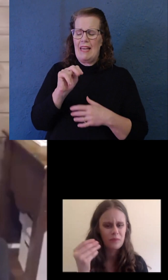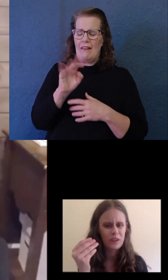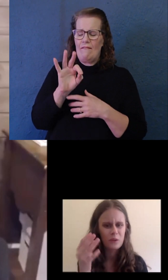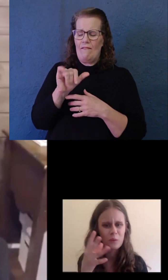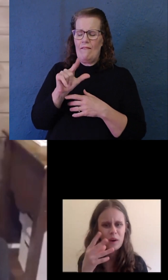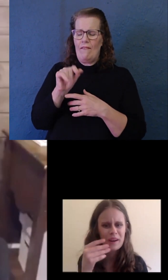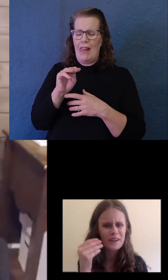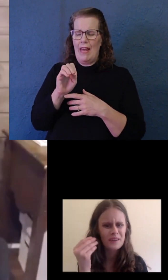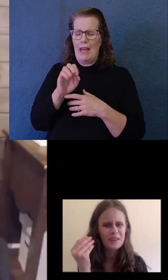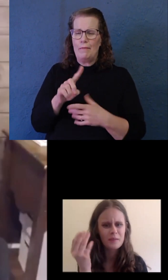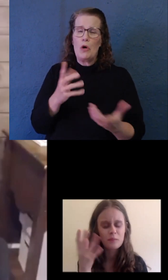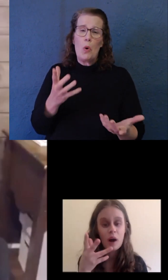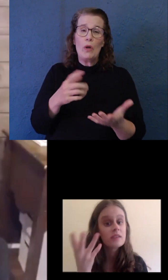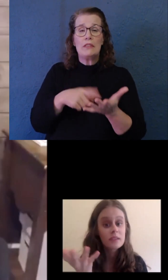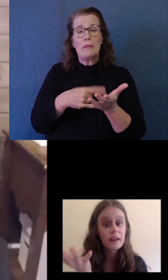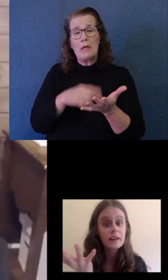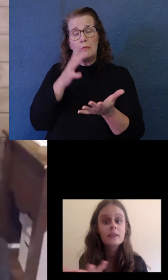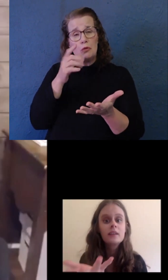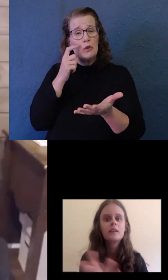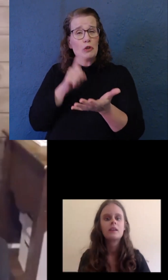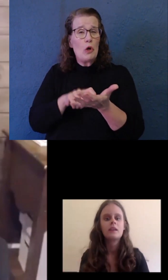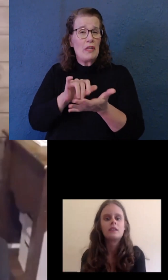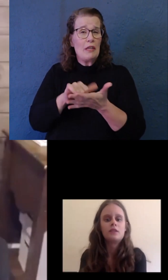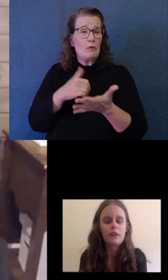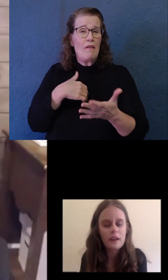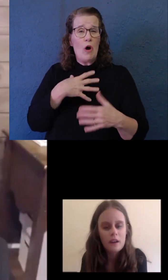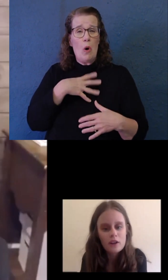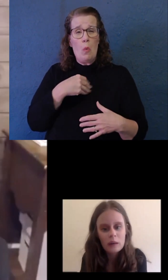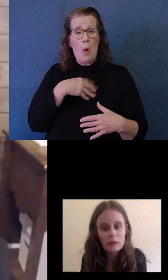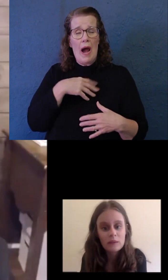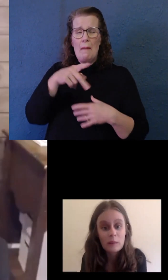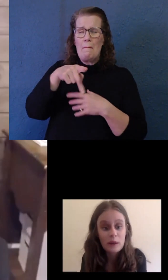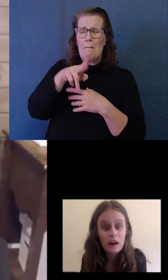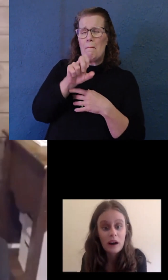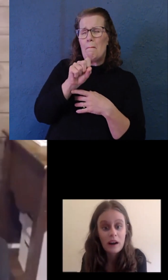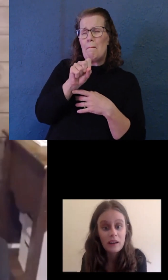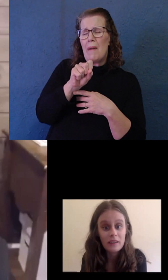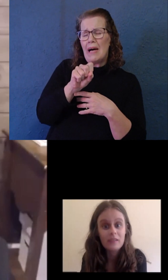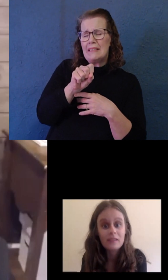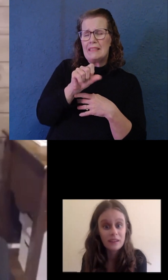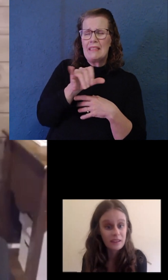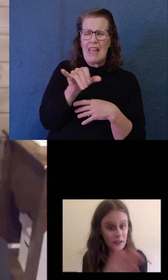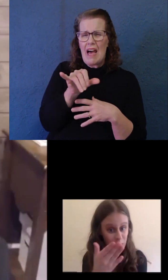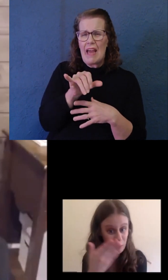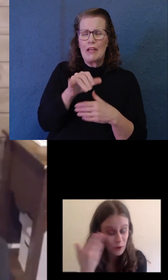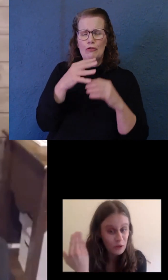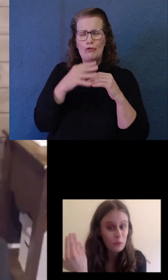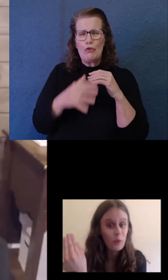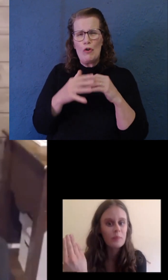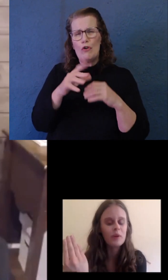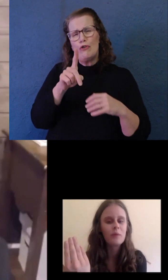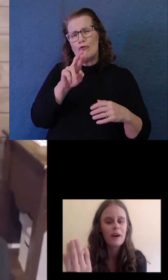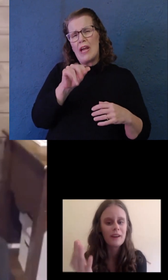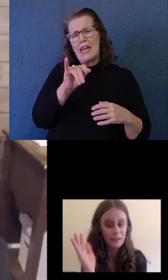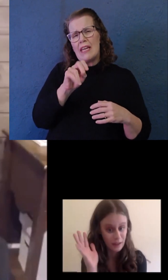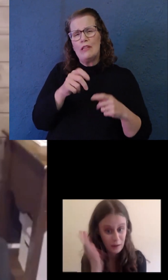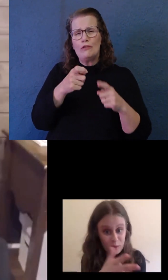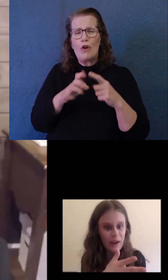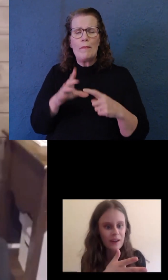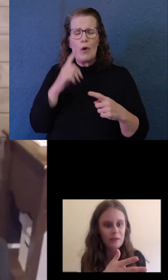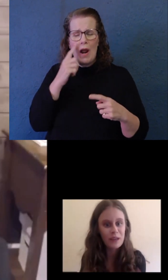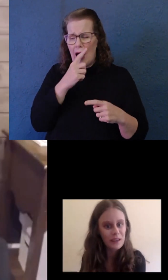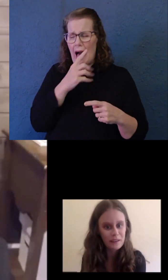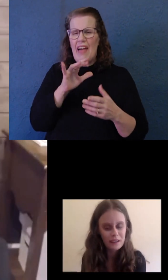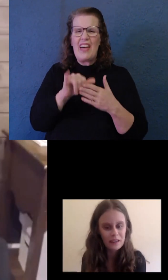a white pus-like drainage coming from your eye that, like, even when you wipe it away, it